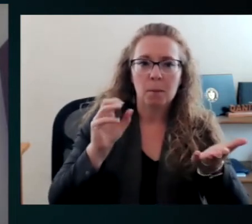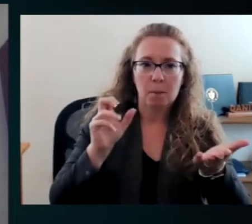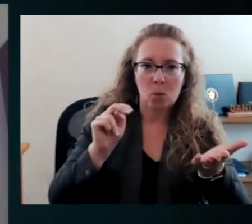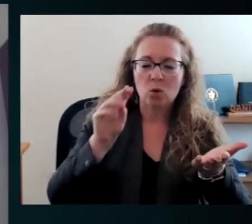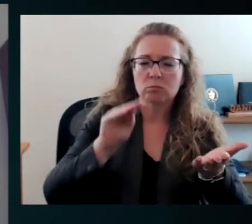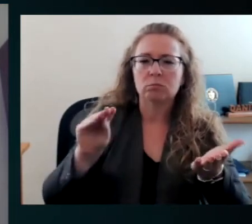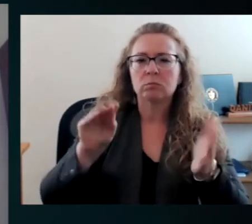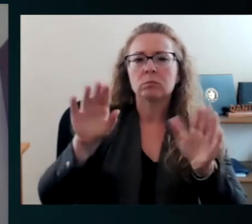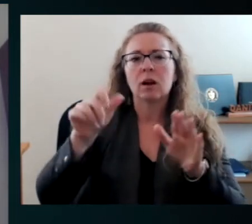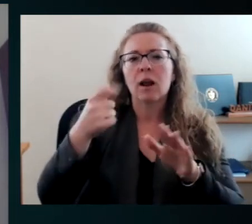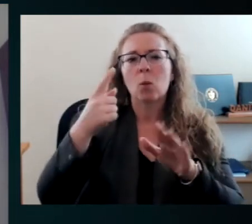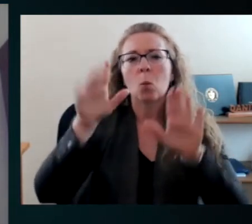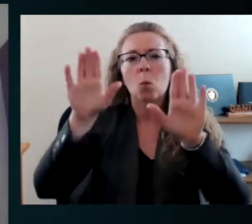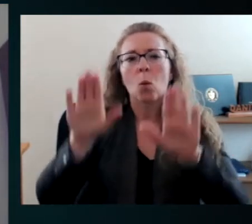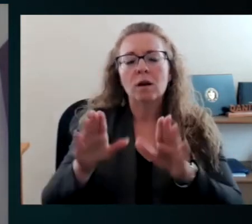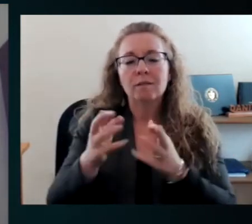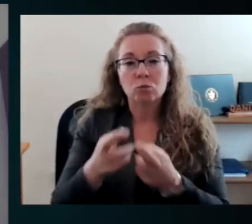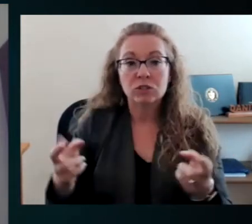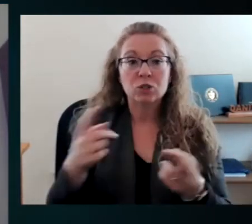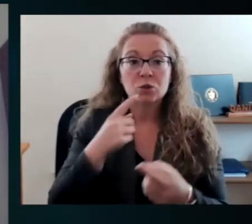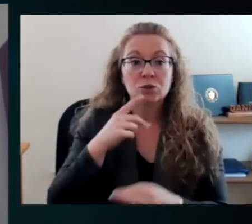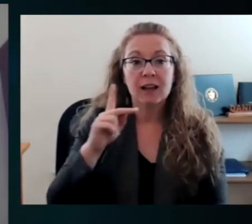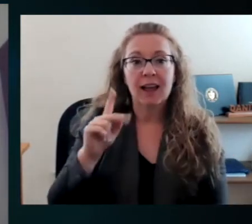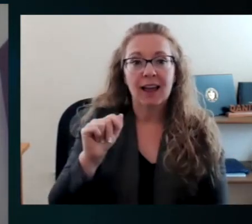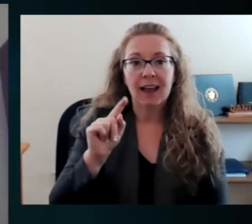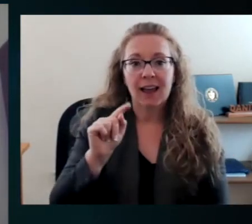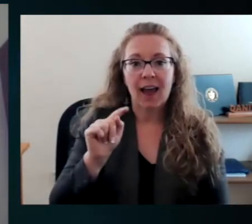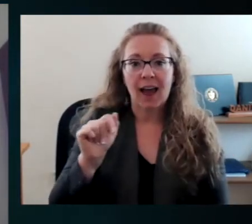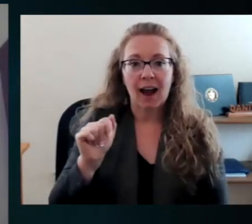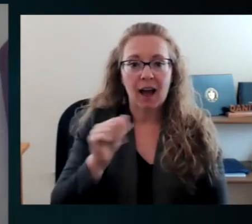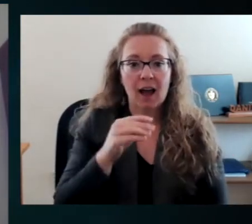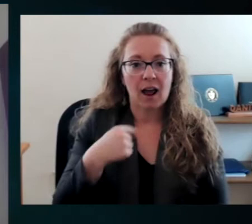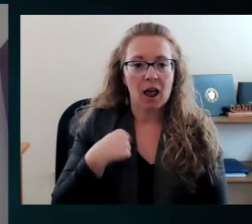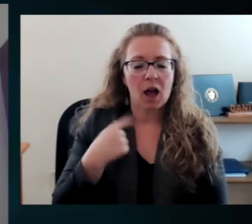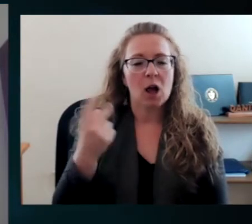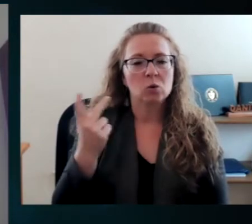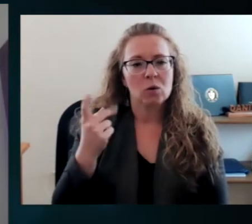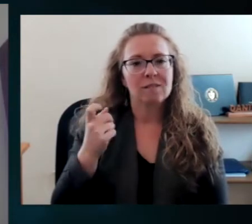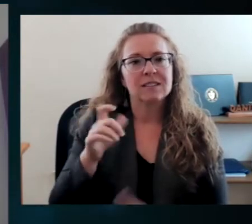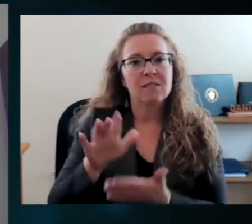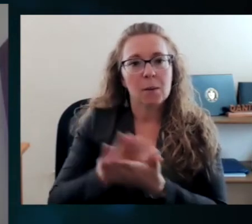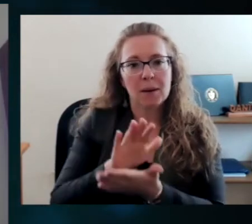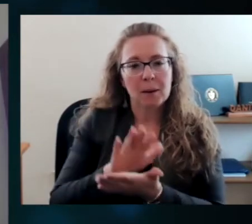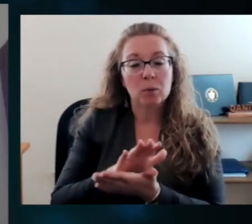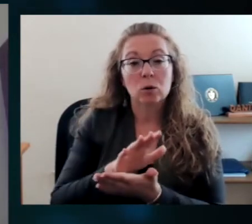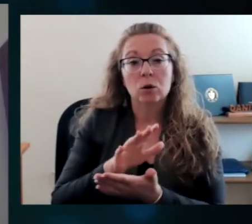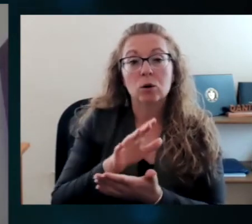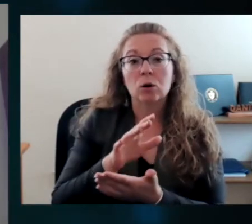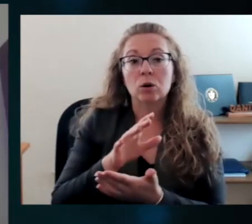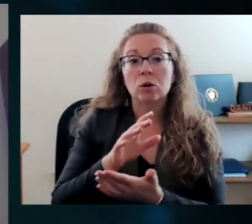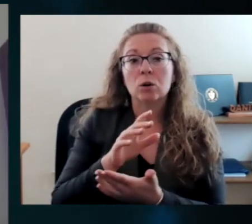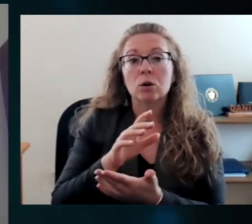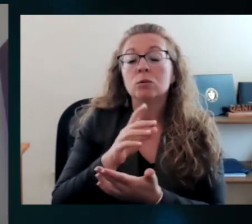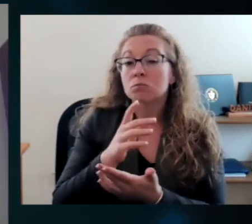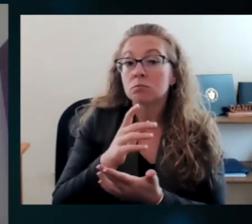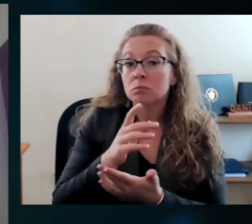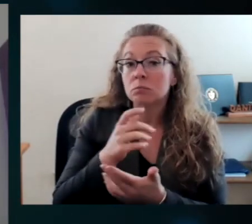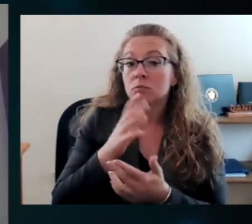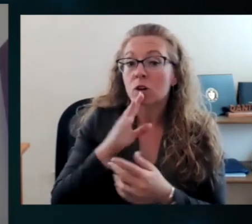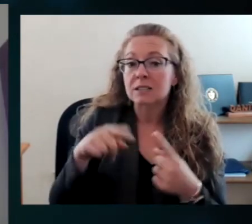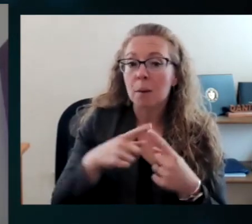stating in the comments, Kata and I also have a paper on questioning when/if to use gender on forms.